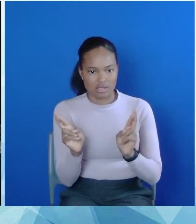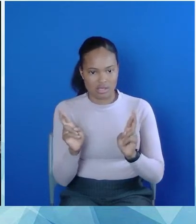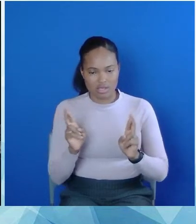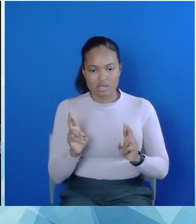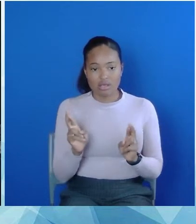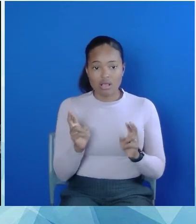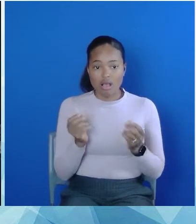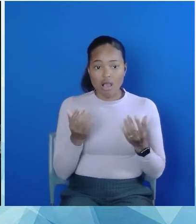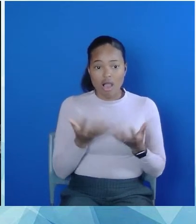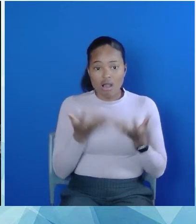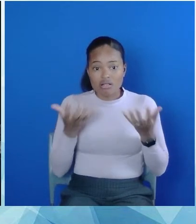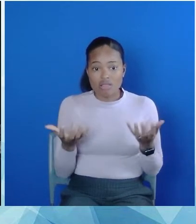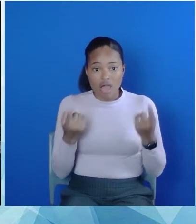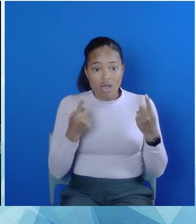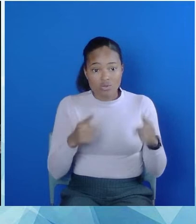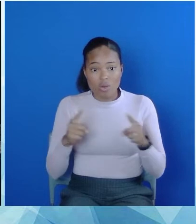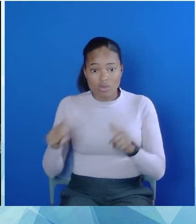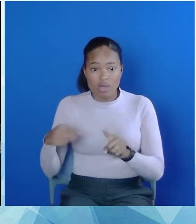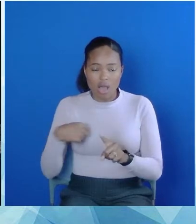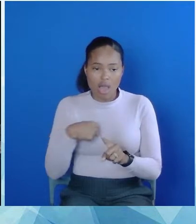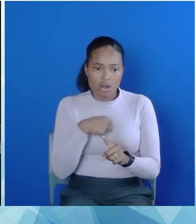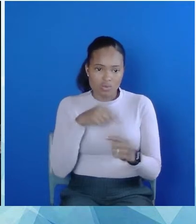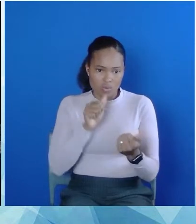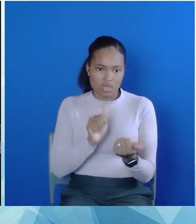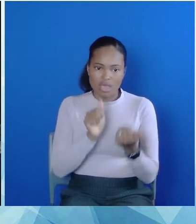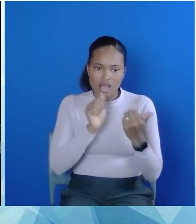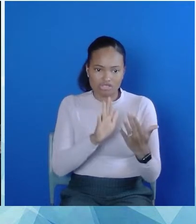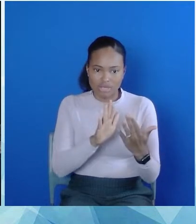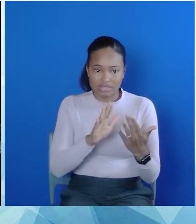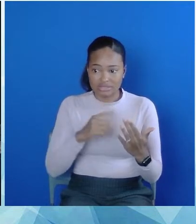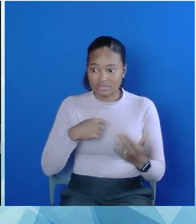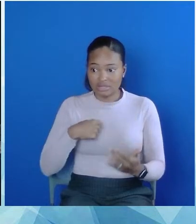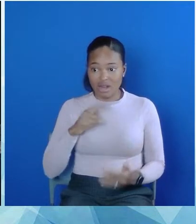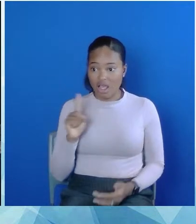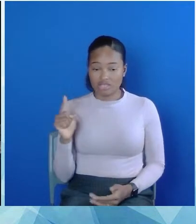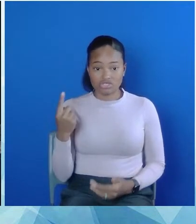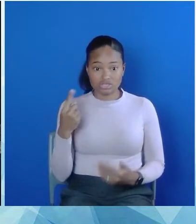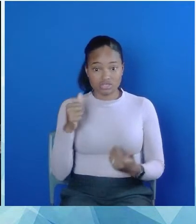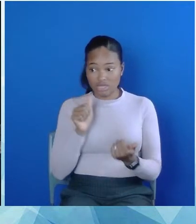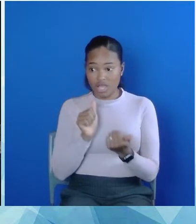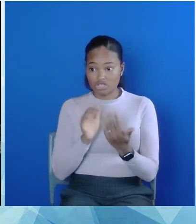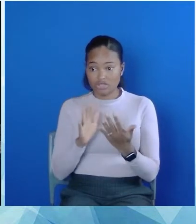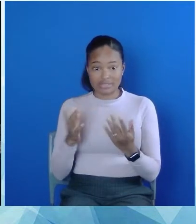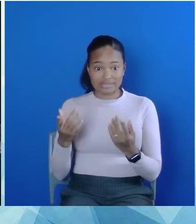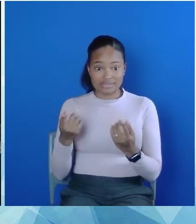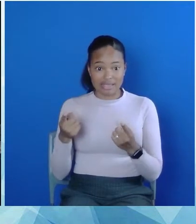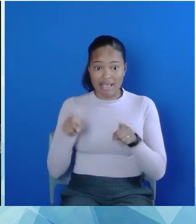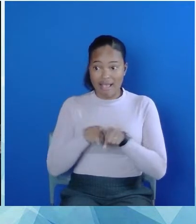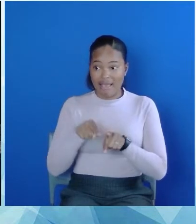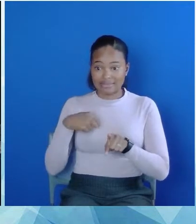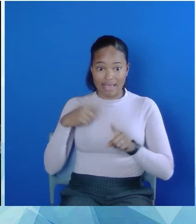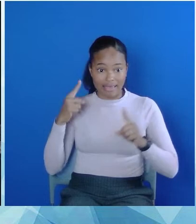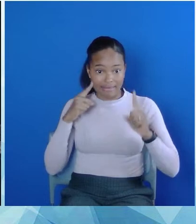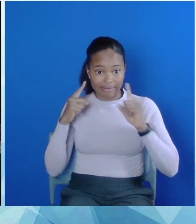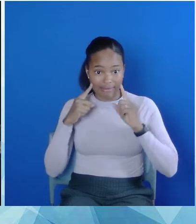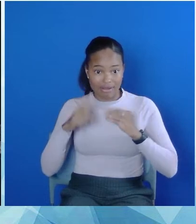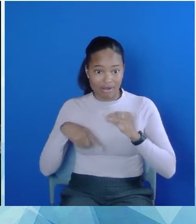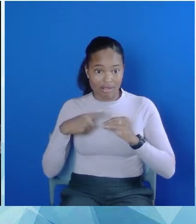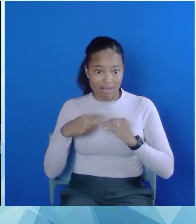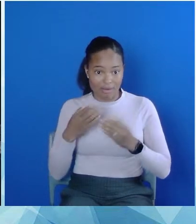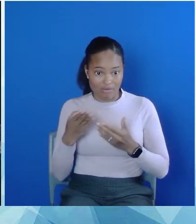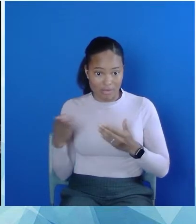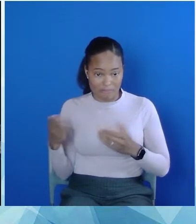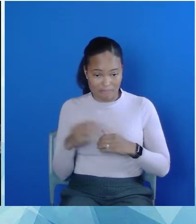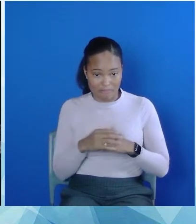addressing them since I've been here, just as they just go off. We also talked about one of the